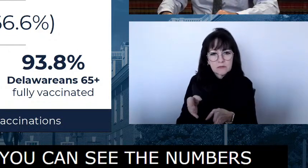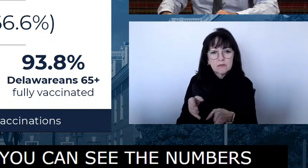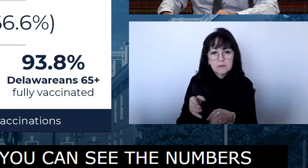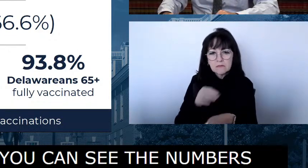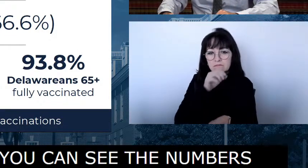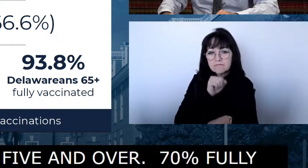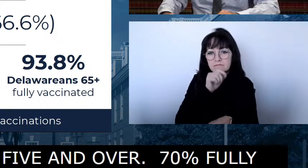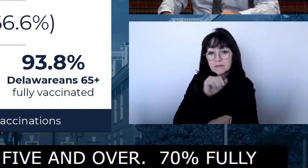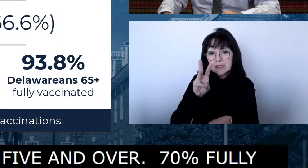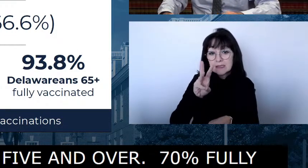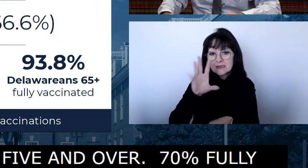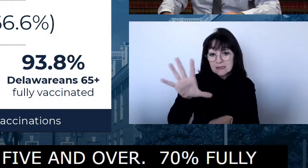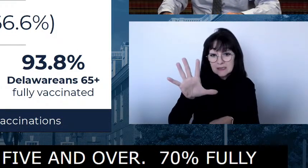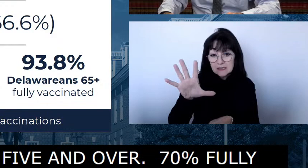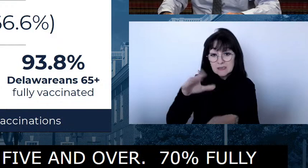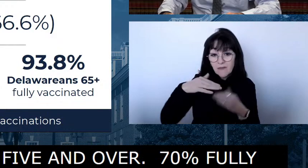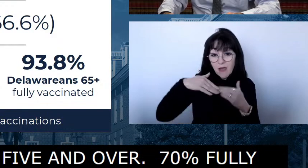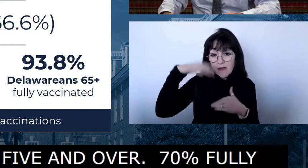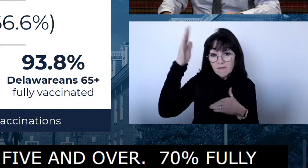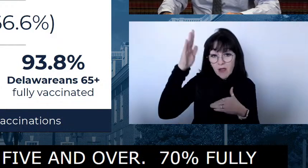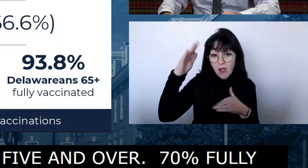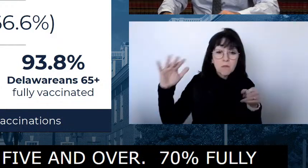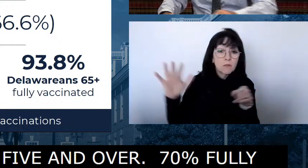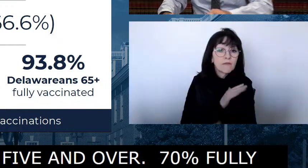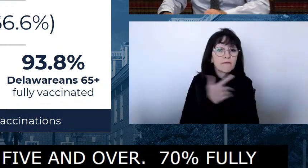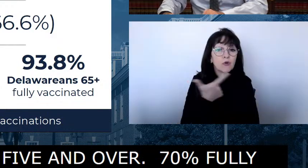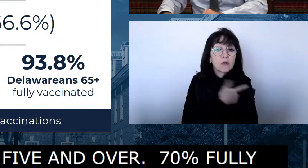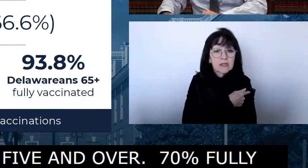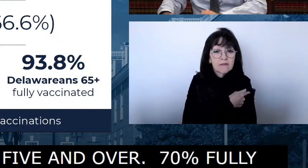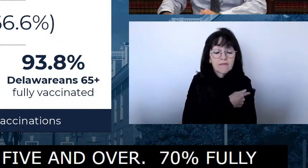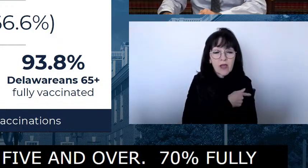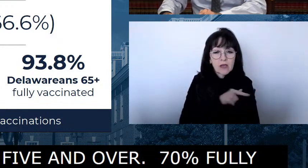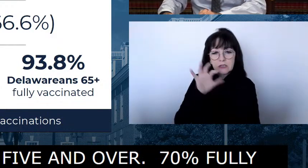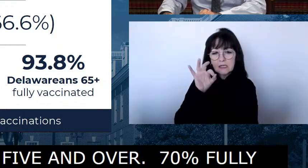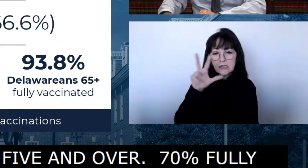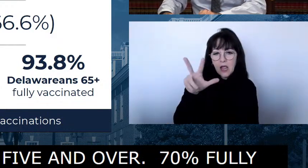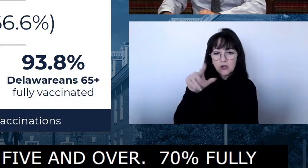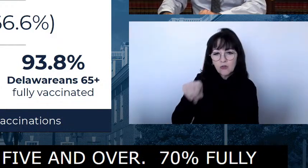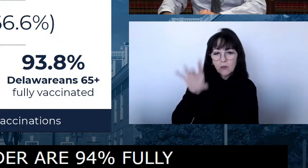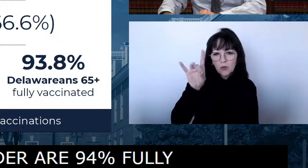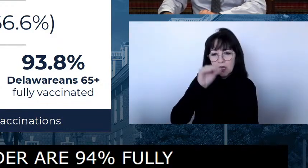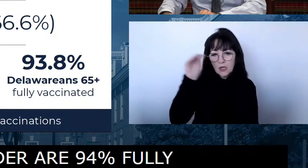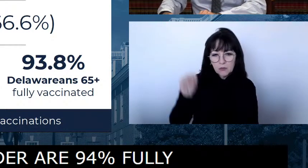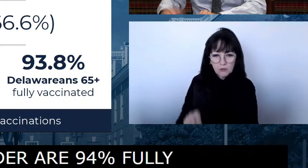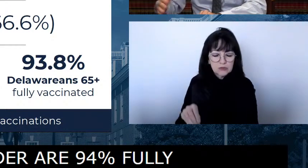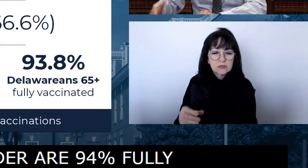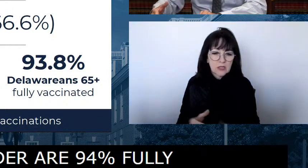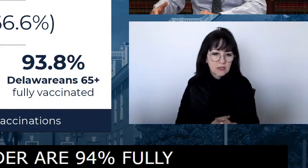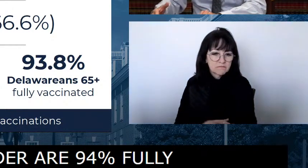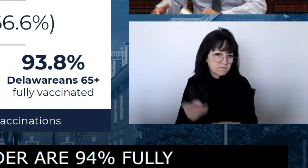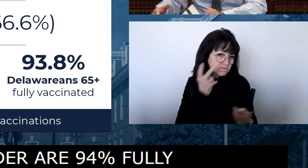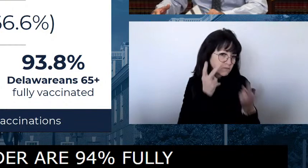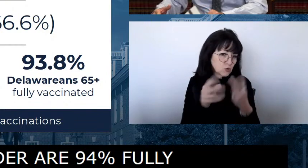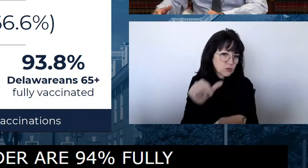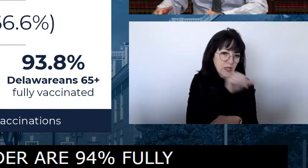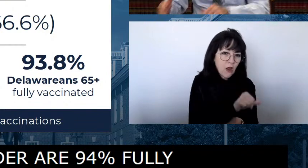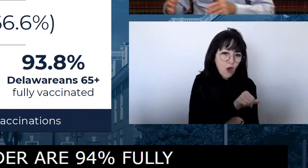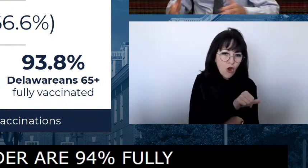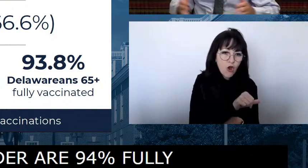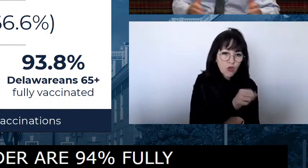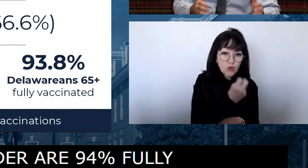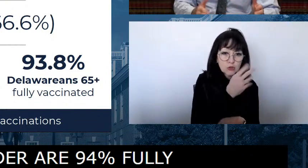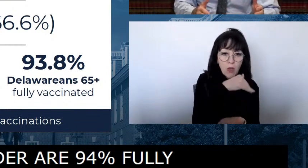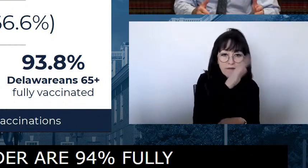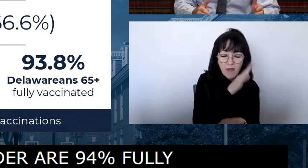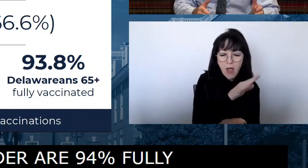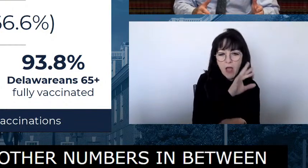94% fully vaccinated, and then the other numbers in between in the 70s. We still have more work to do, and